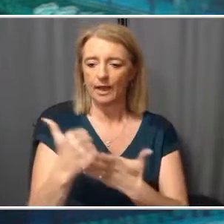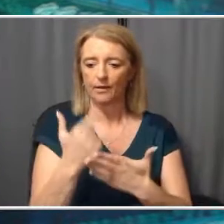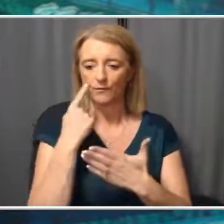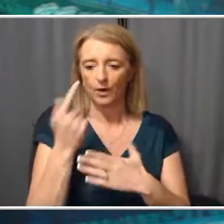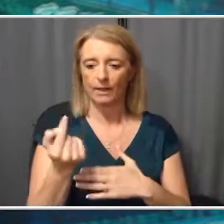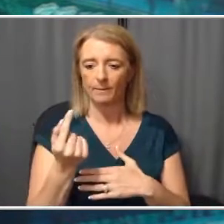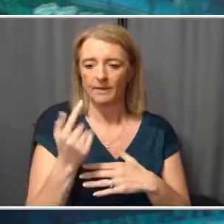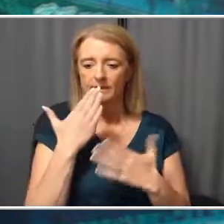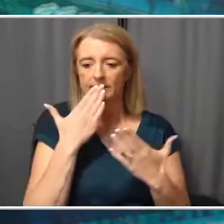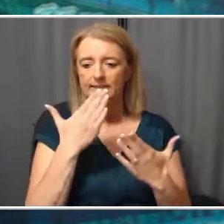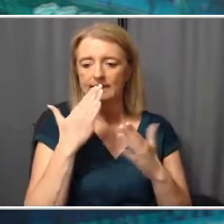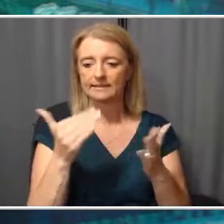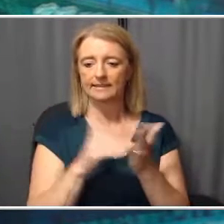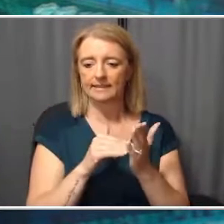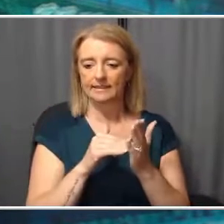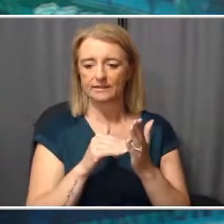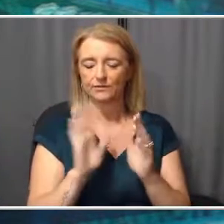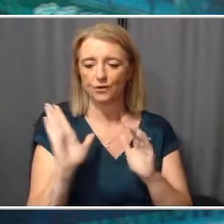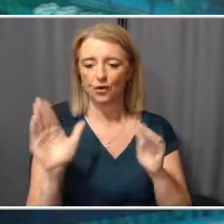personally and professionally.